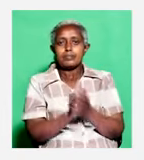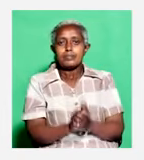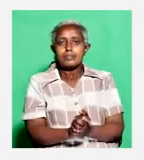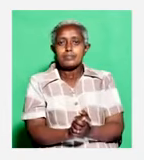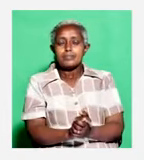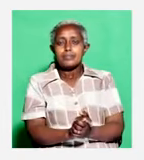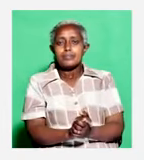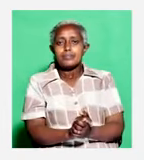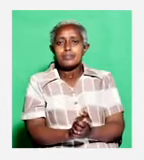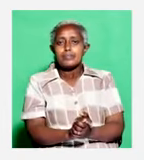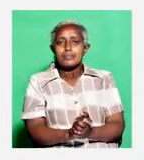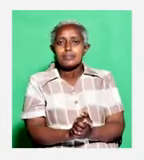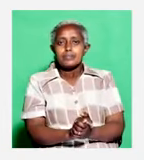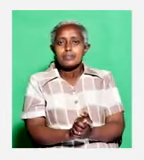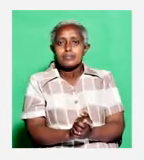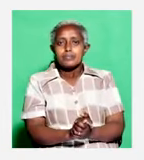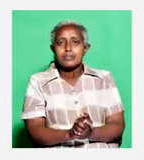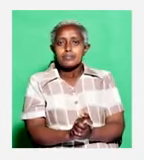numbers.